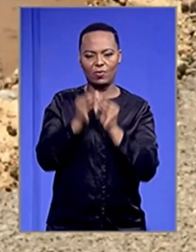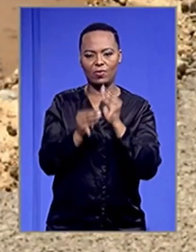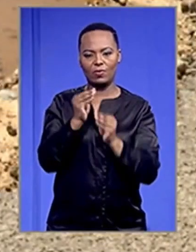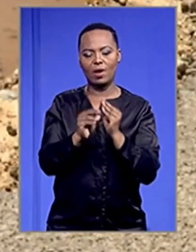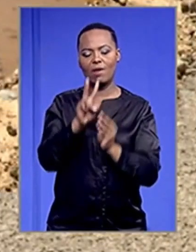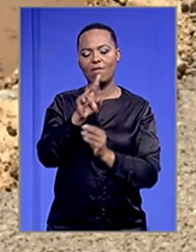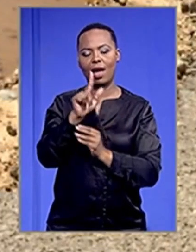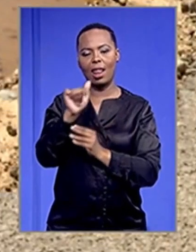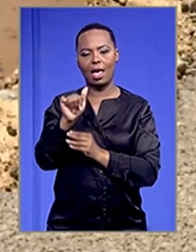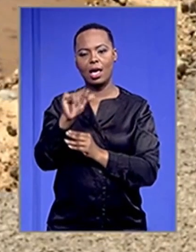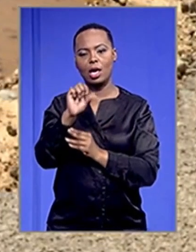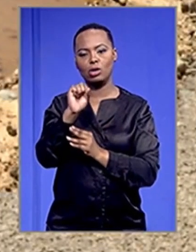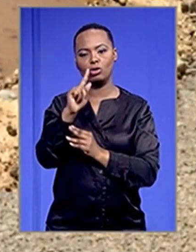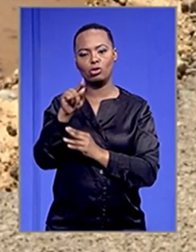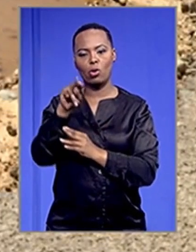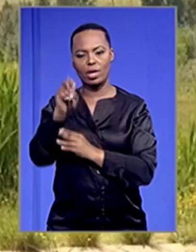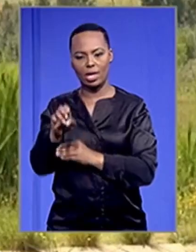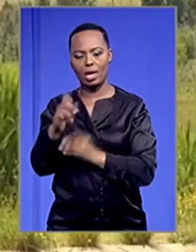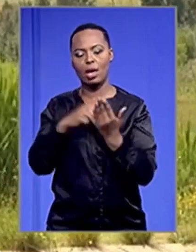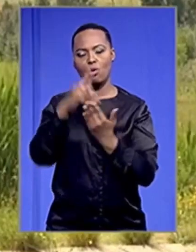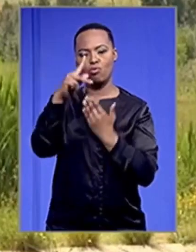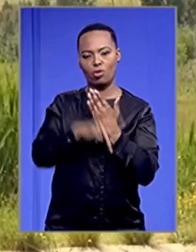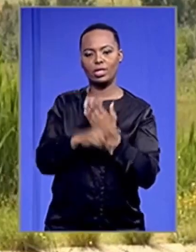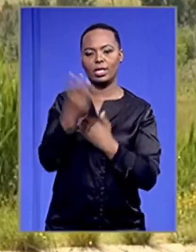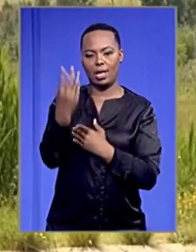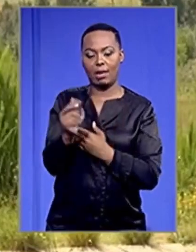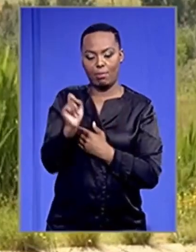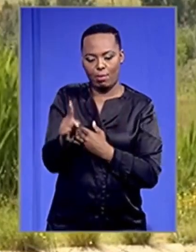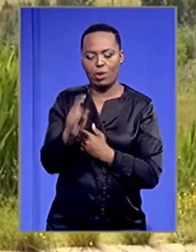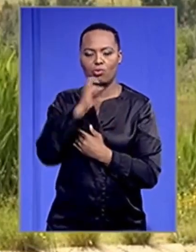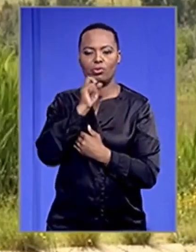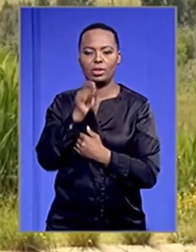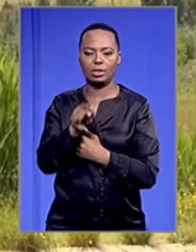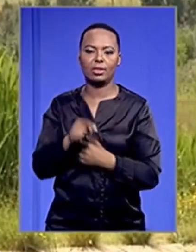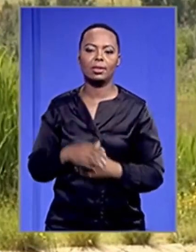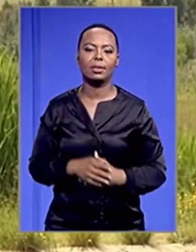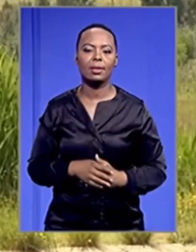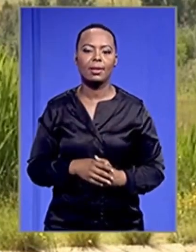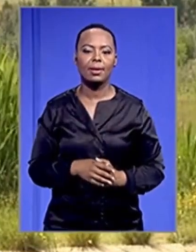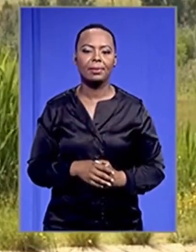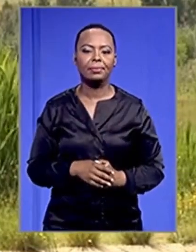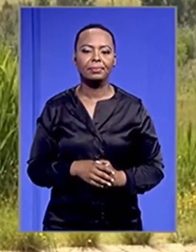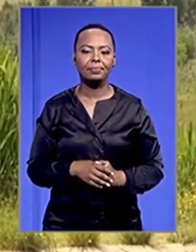Valazonke. Makgala Masiteng, SABC News, Ladybrand.